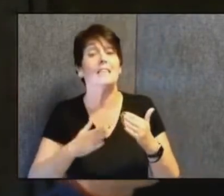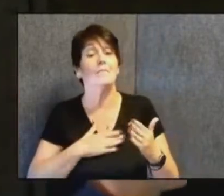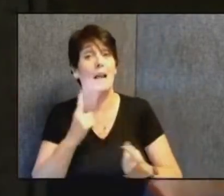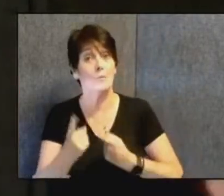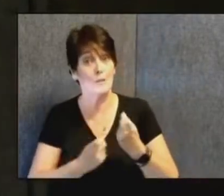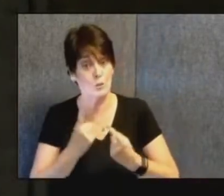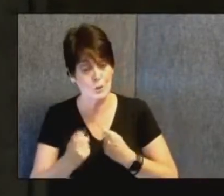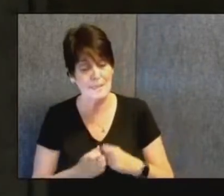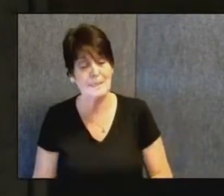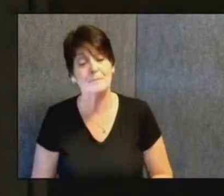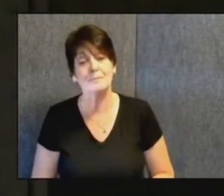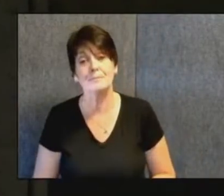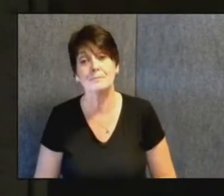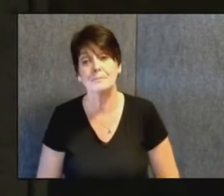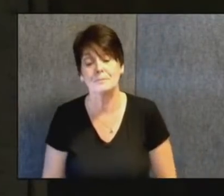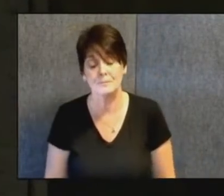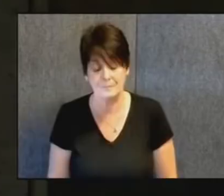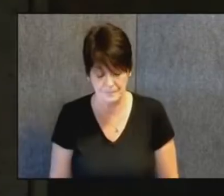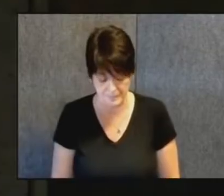Thank you.